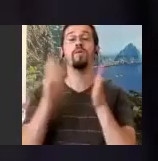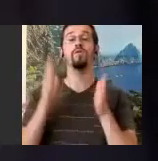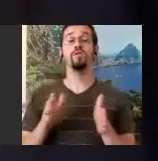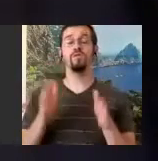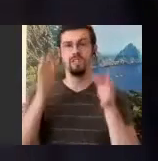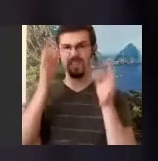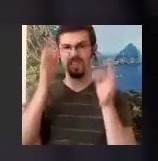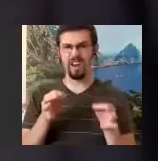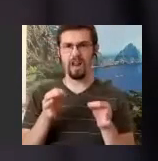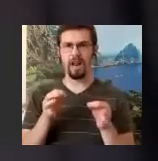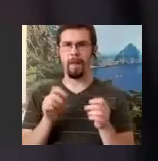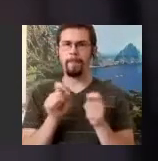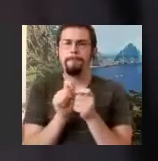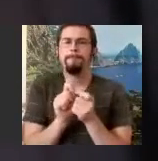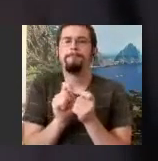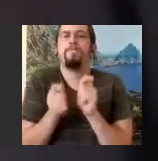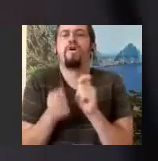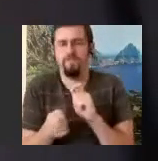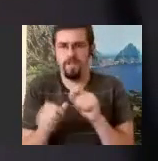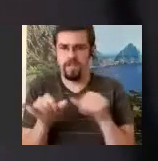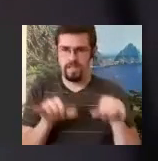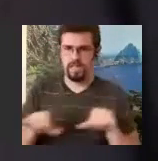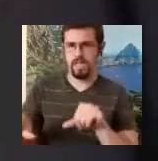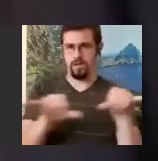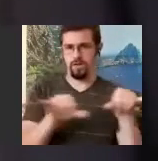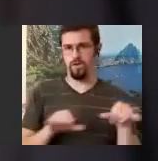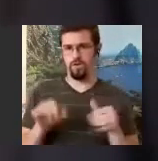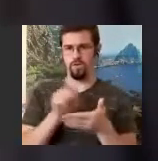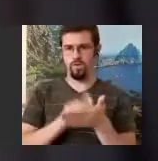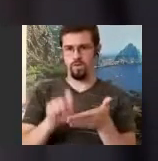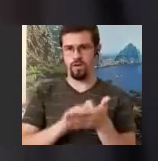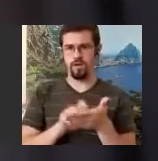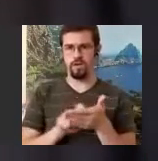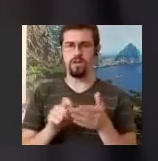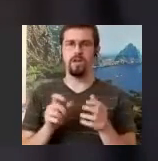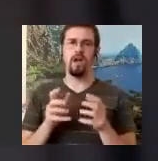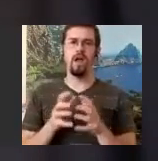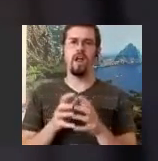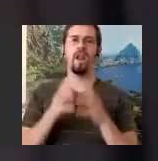incorporates a lot of linguistic instruction as well as some new symbols.